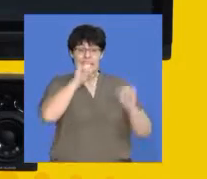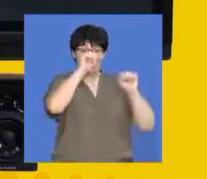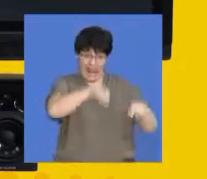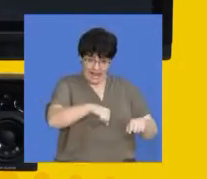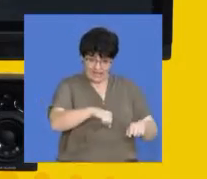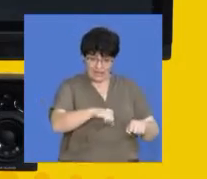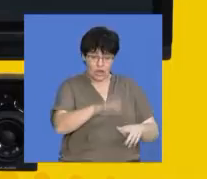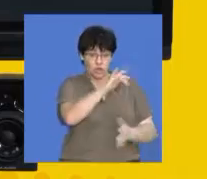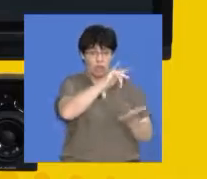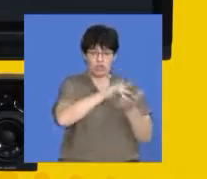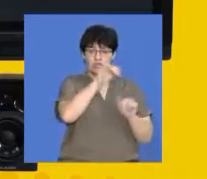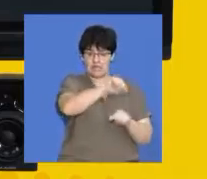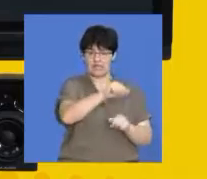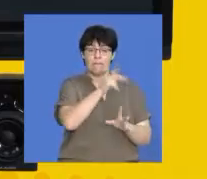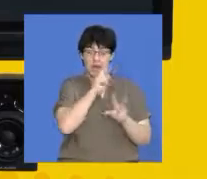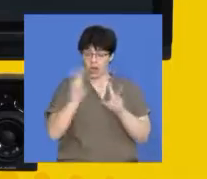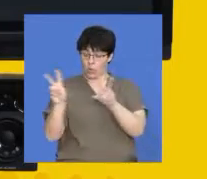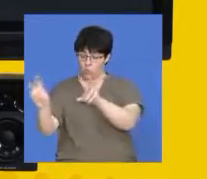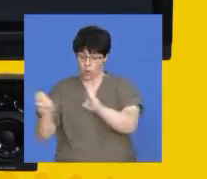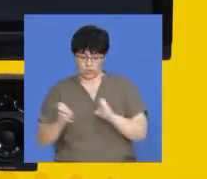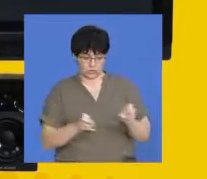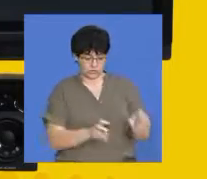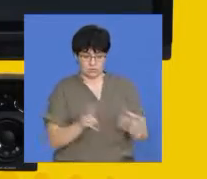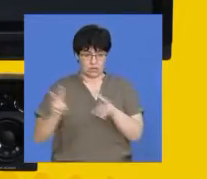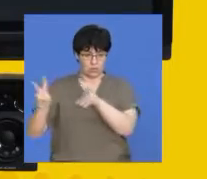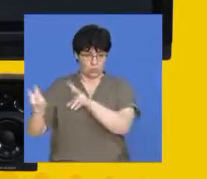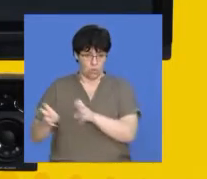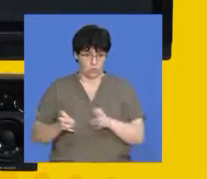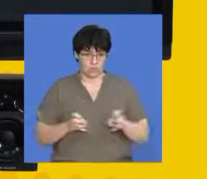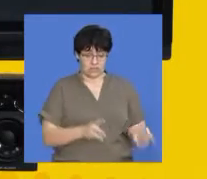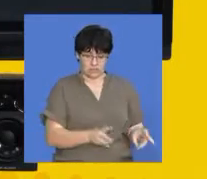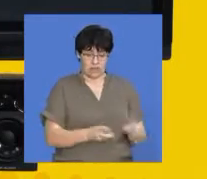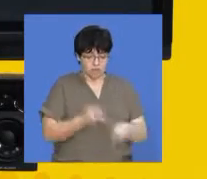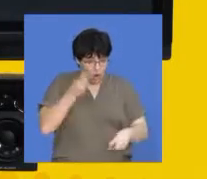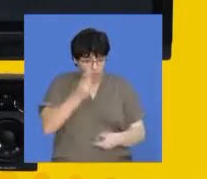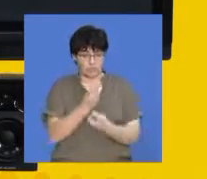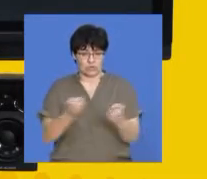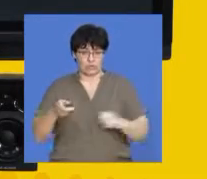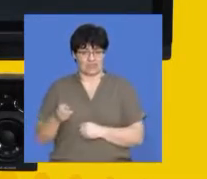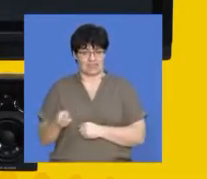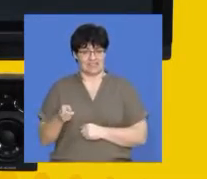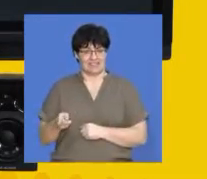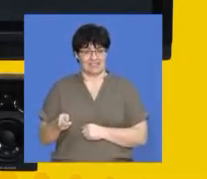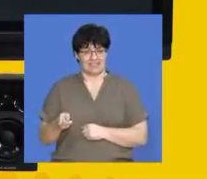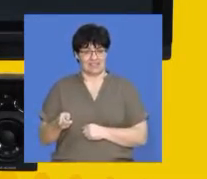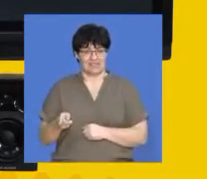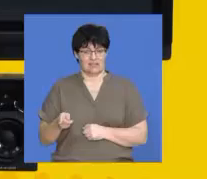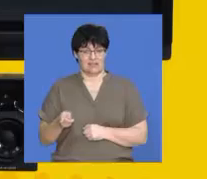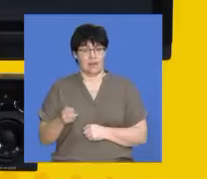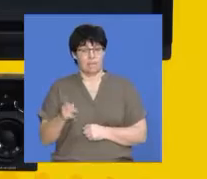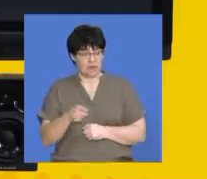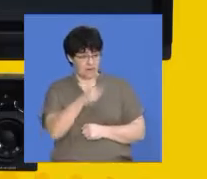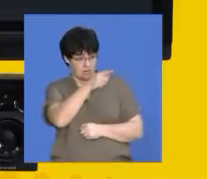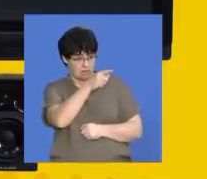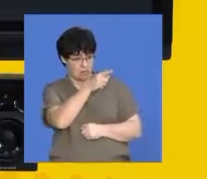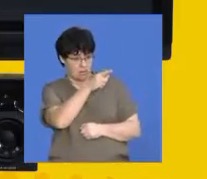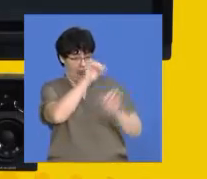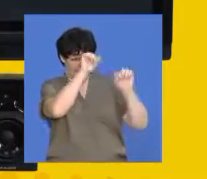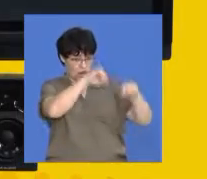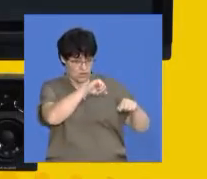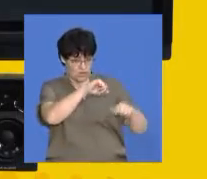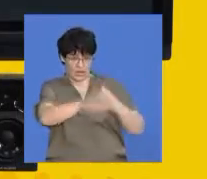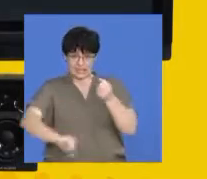we need to see the quotes that you're going to take from the source, whether they are in line with the position that you've